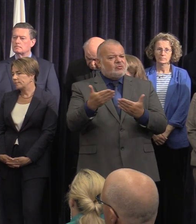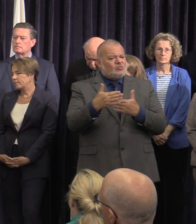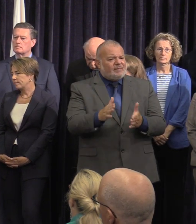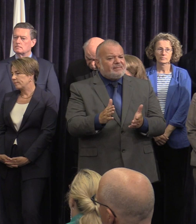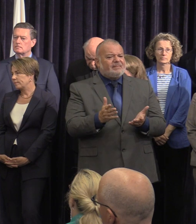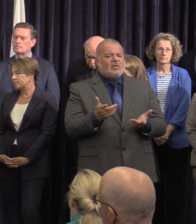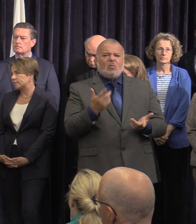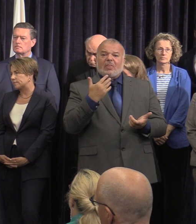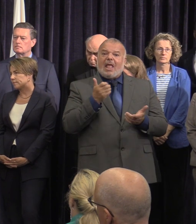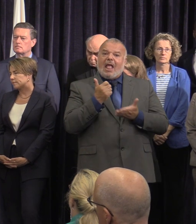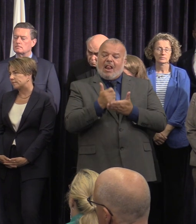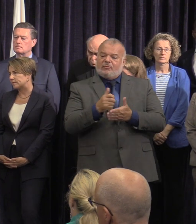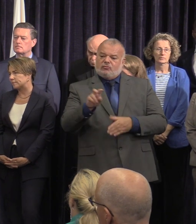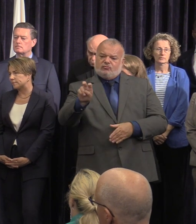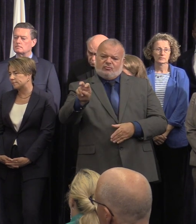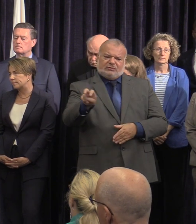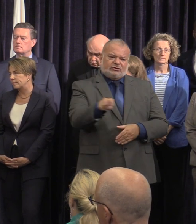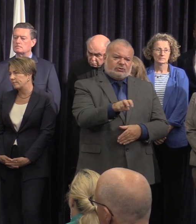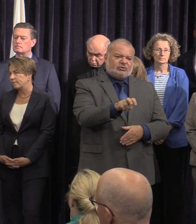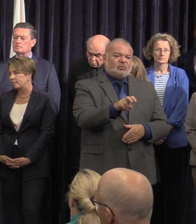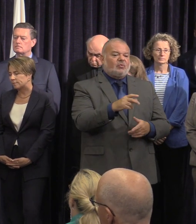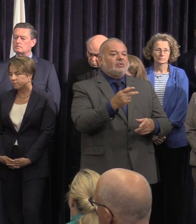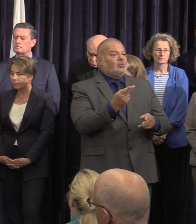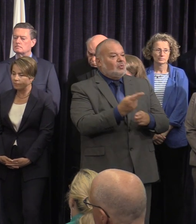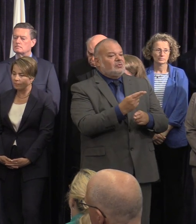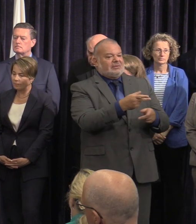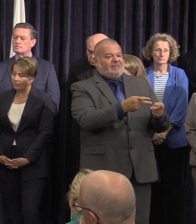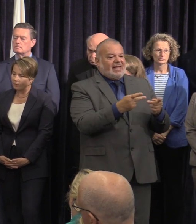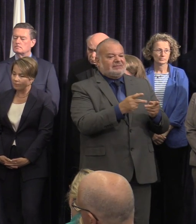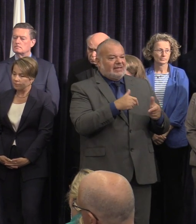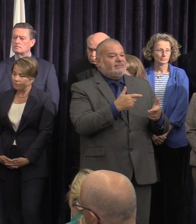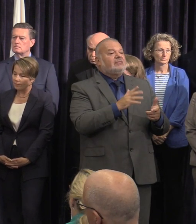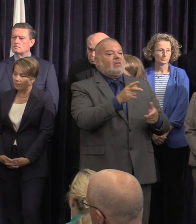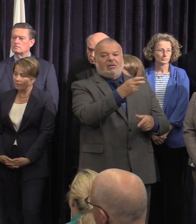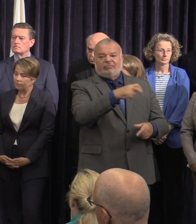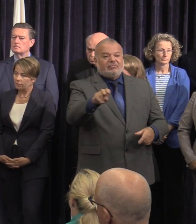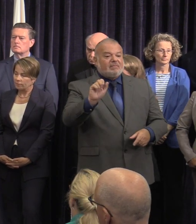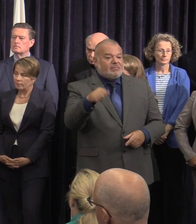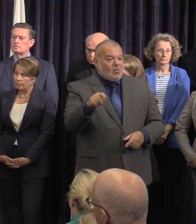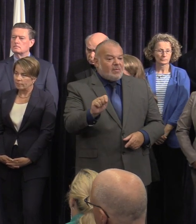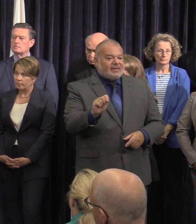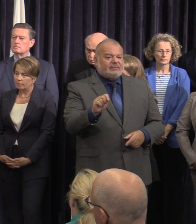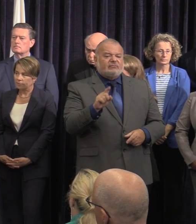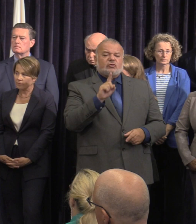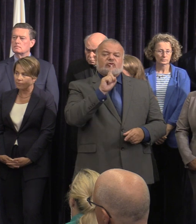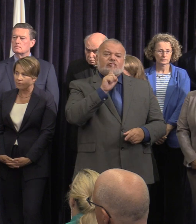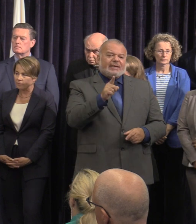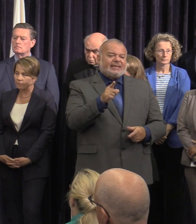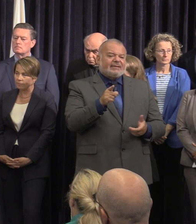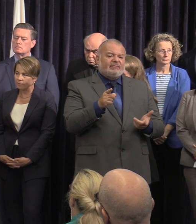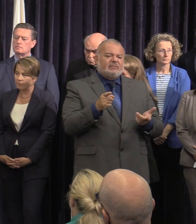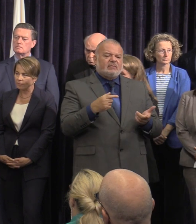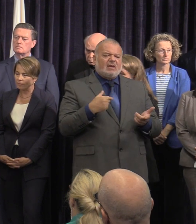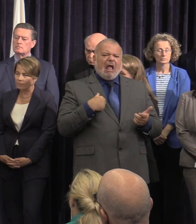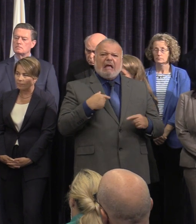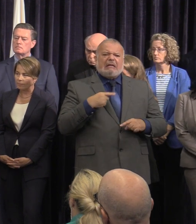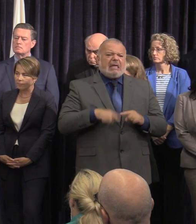housing. Everyone has something they can offer, and frankly, no act is too small. You can go to